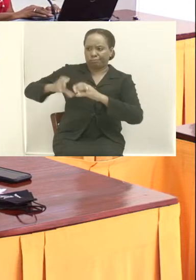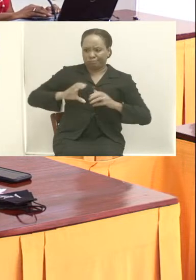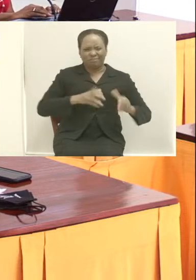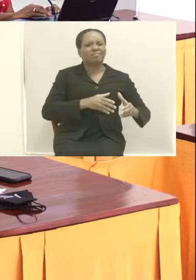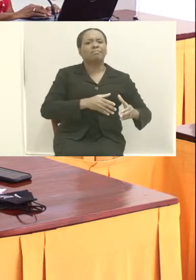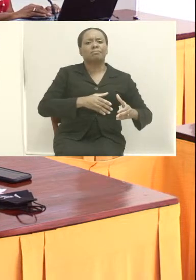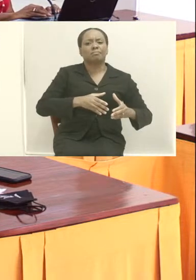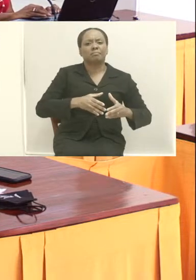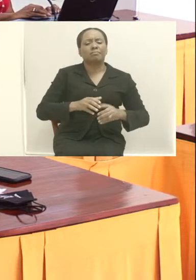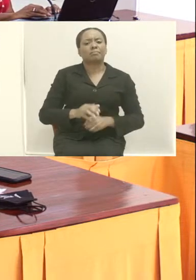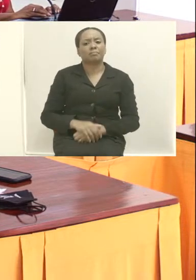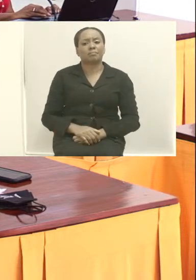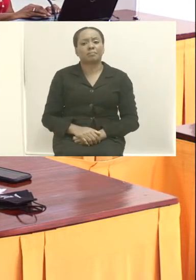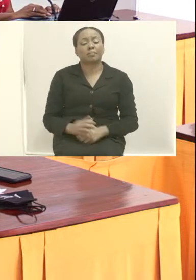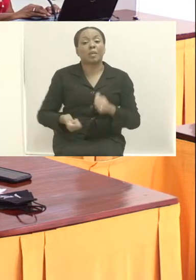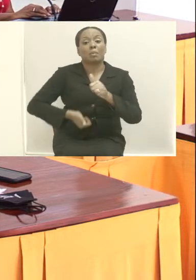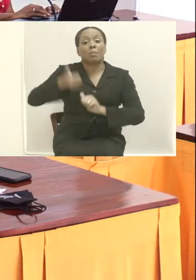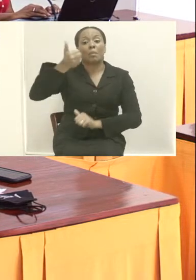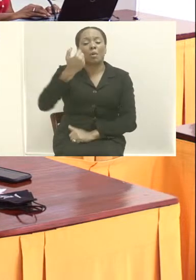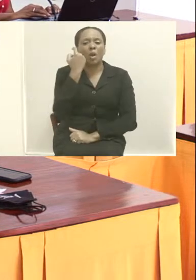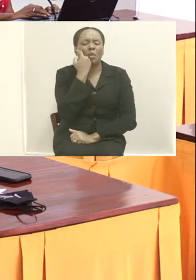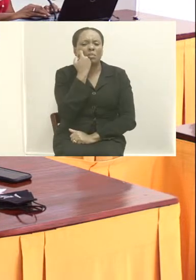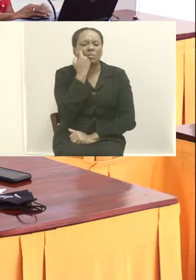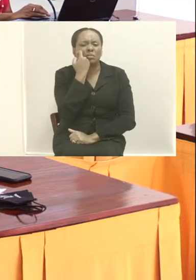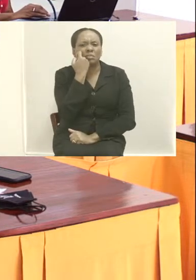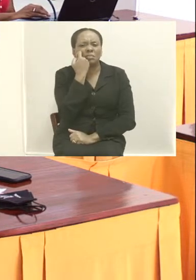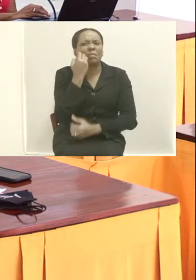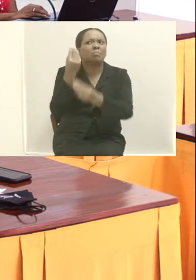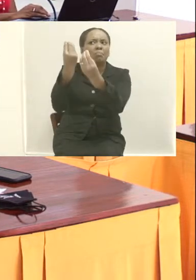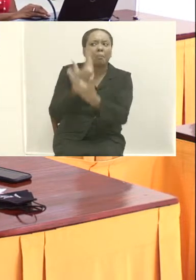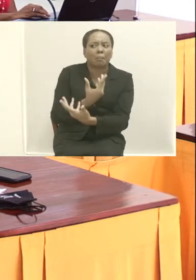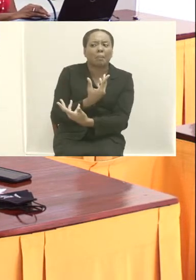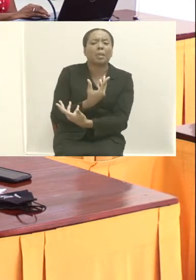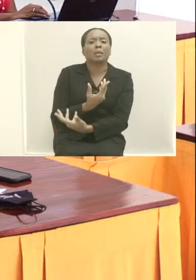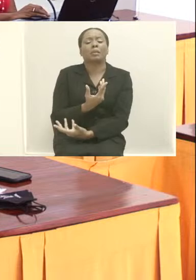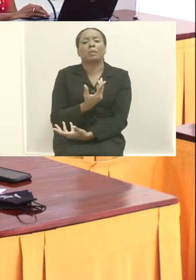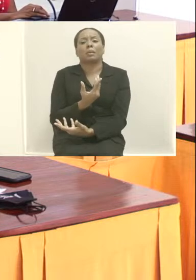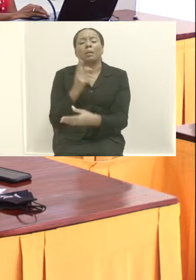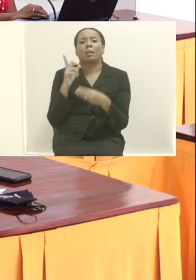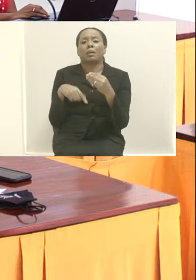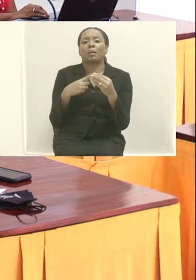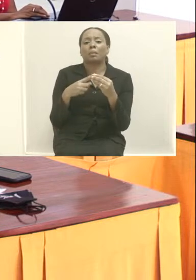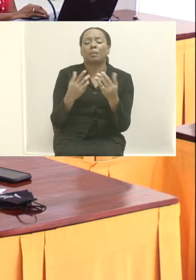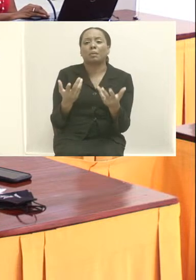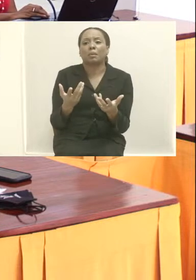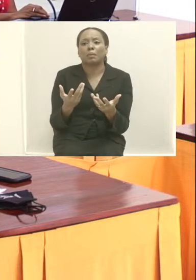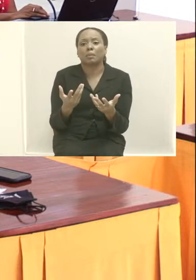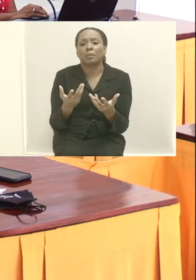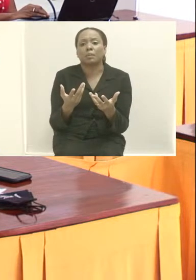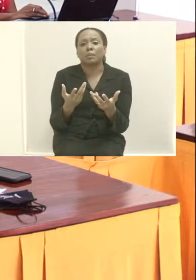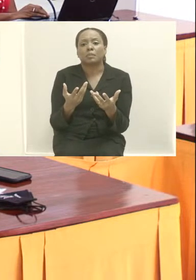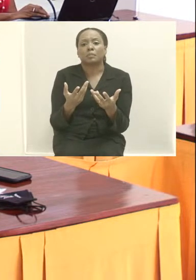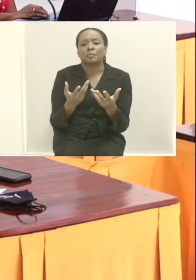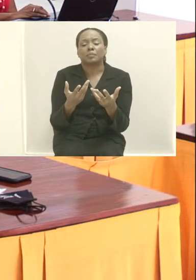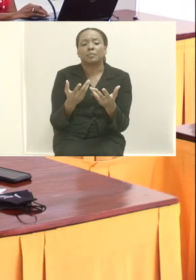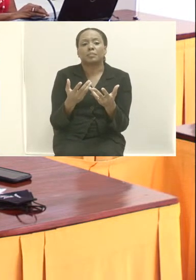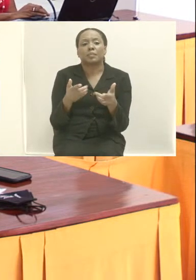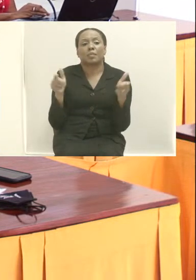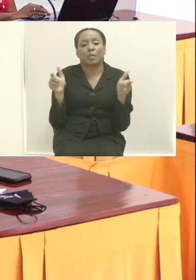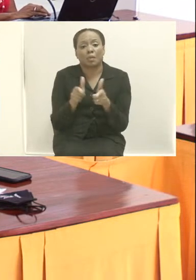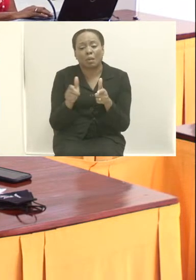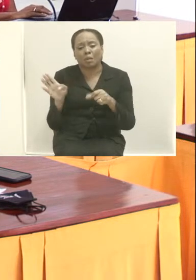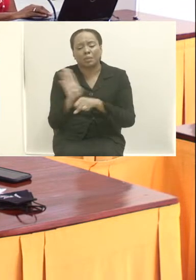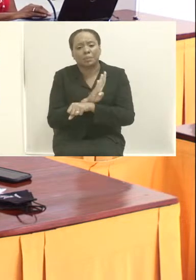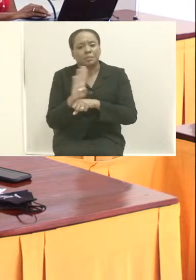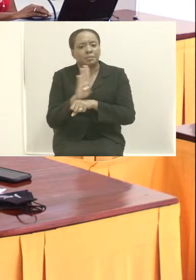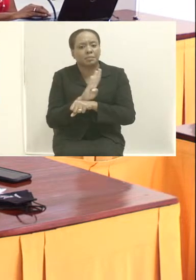most recent study that I am aware of with regard to the state of the small business